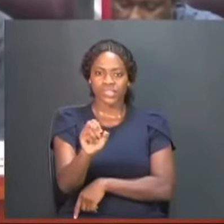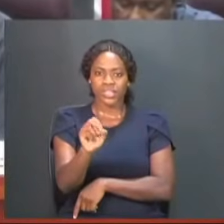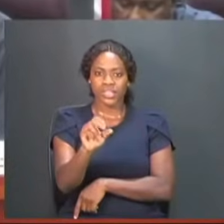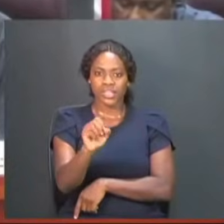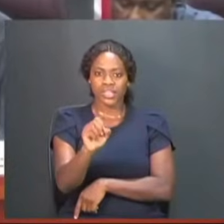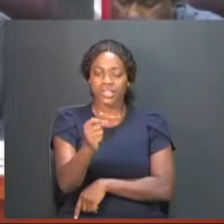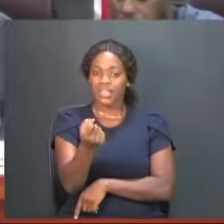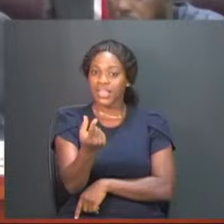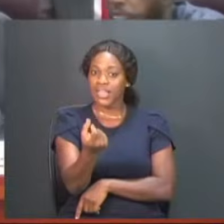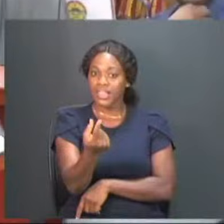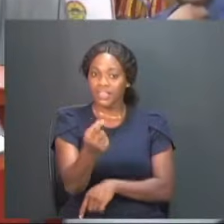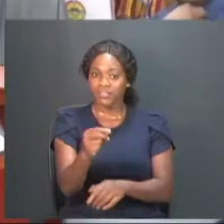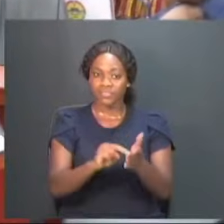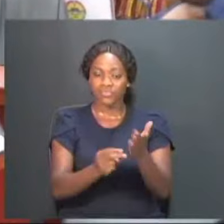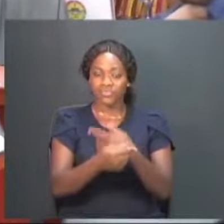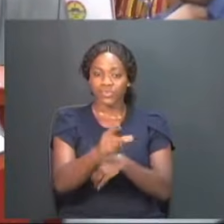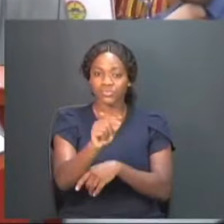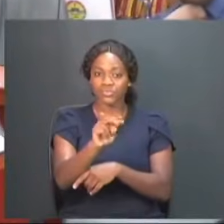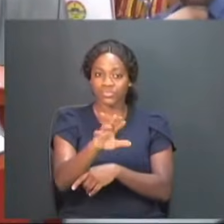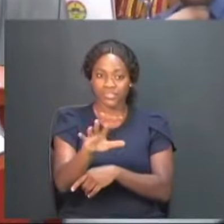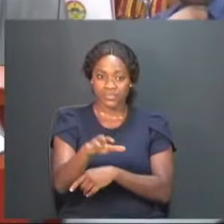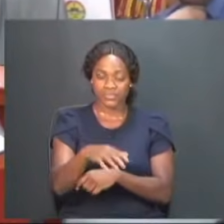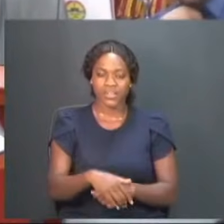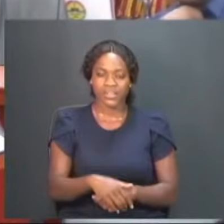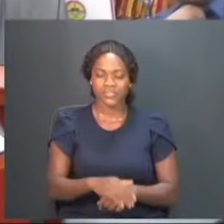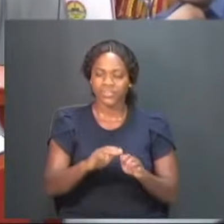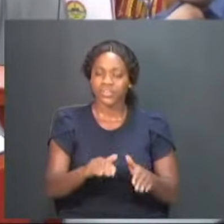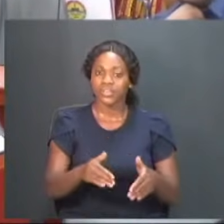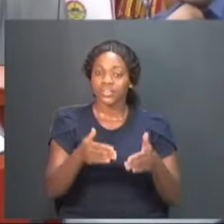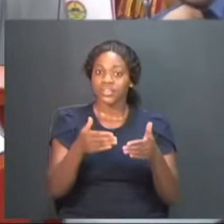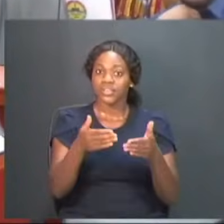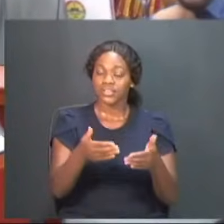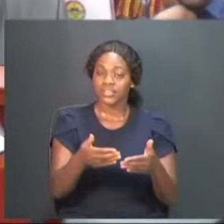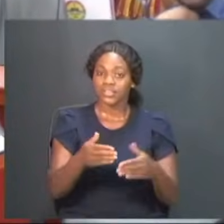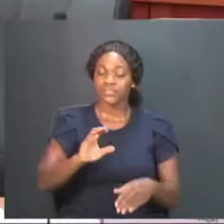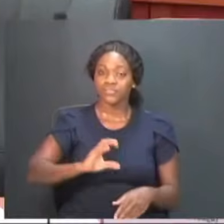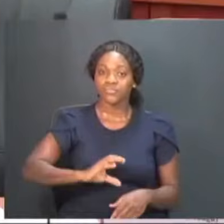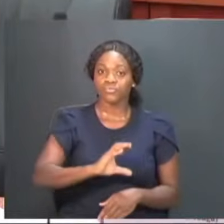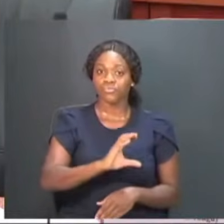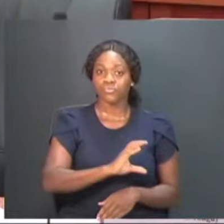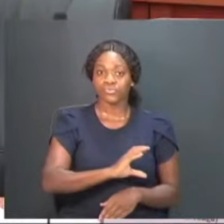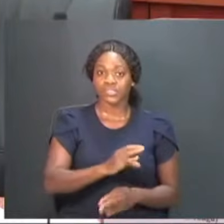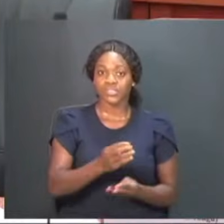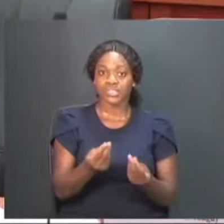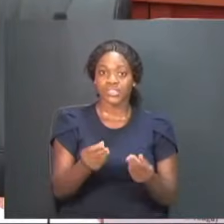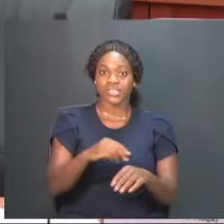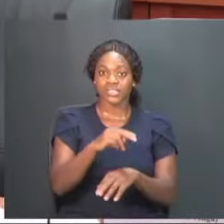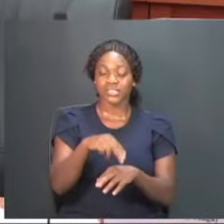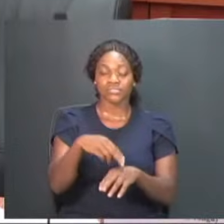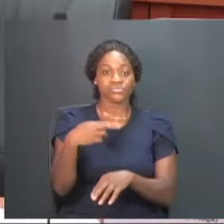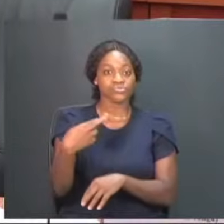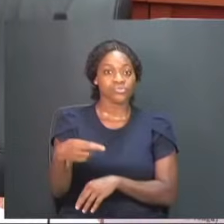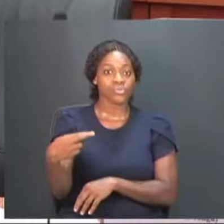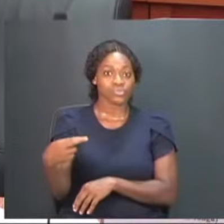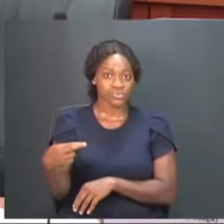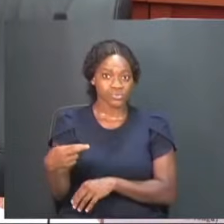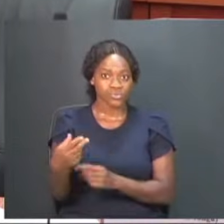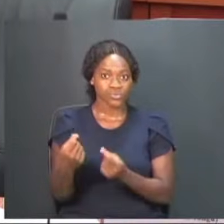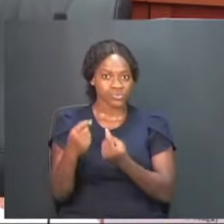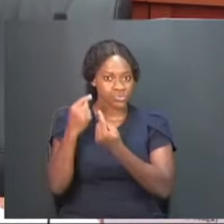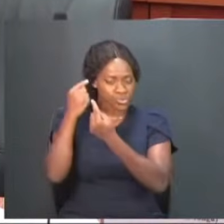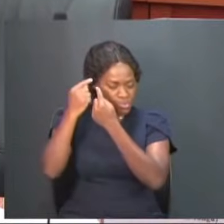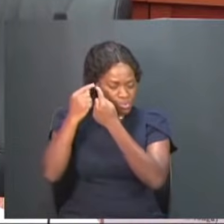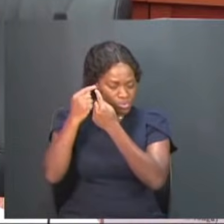November 2025, and was referred to the Committee on Lands and Natural Resources for